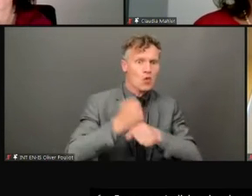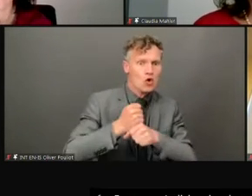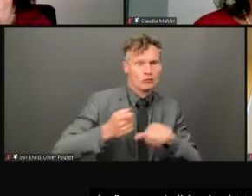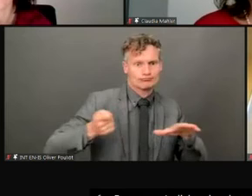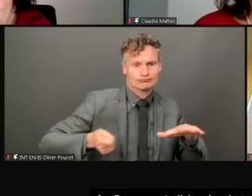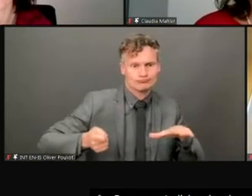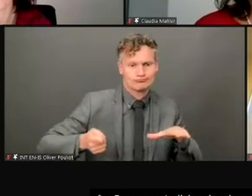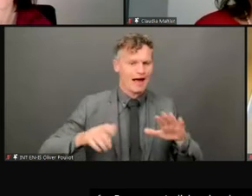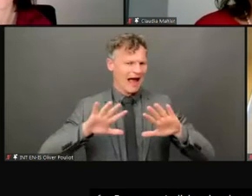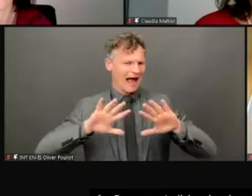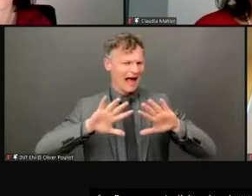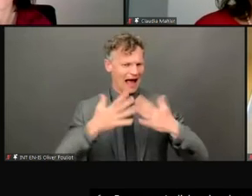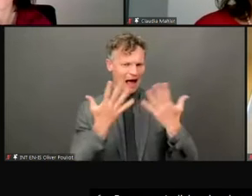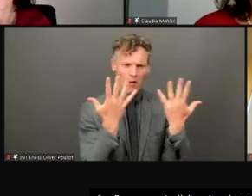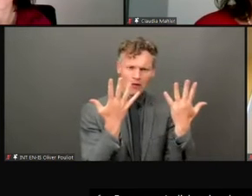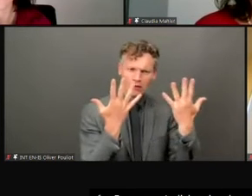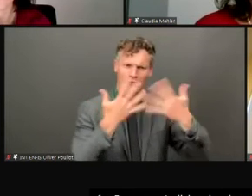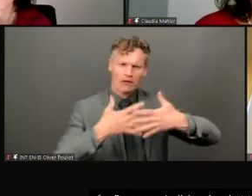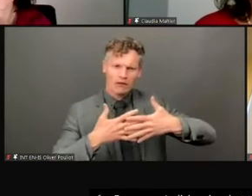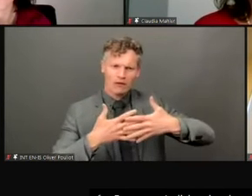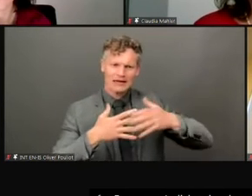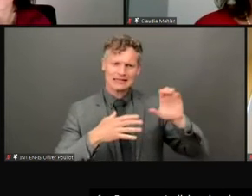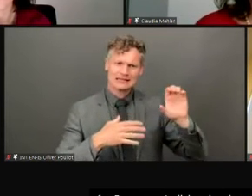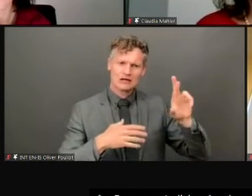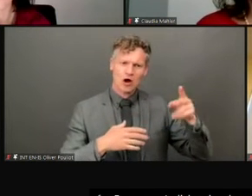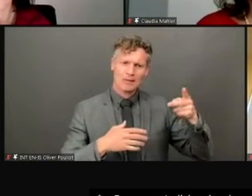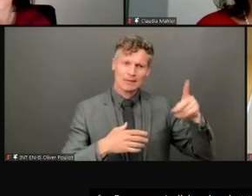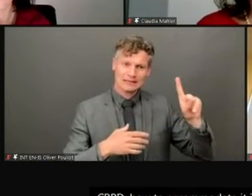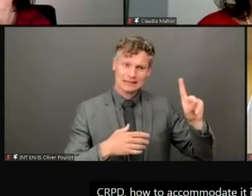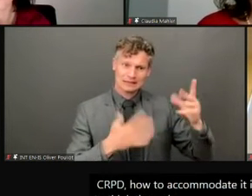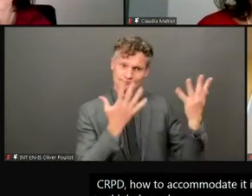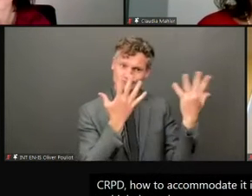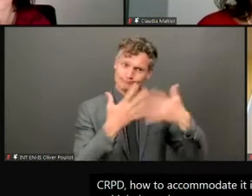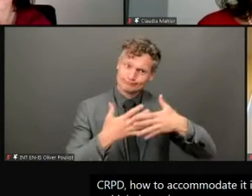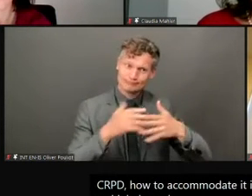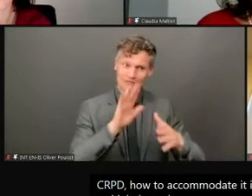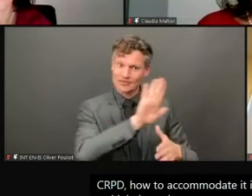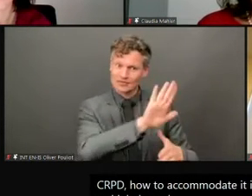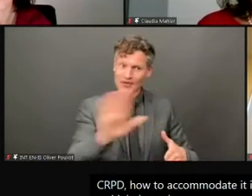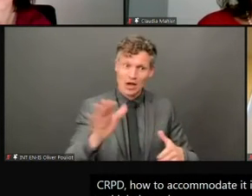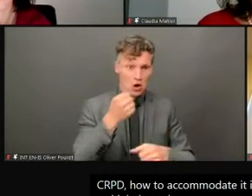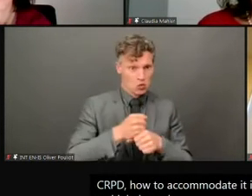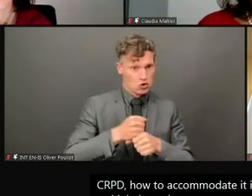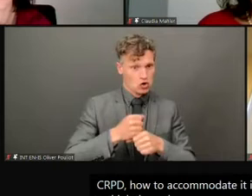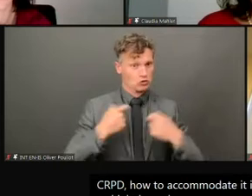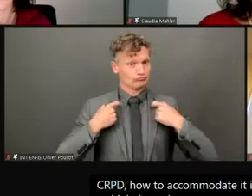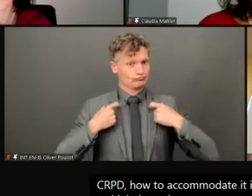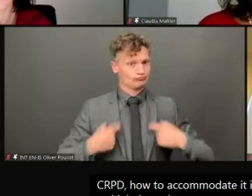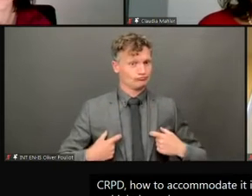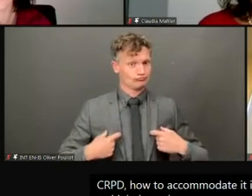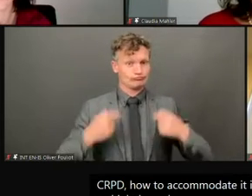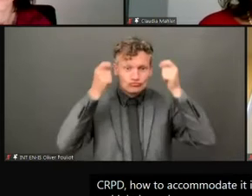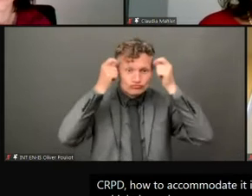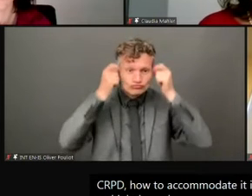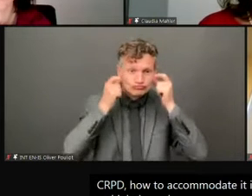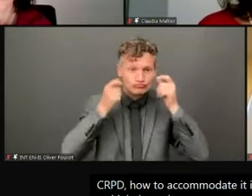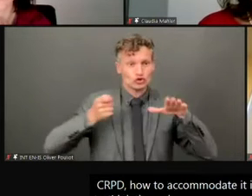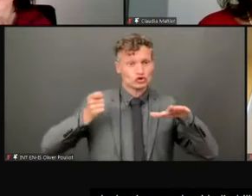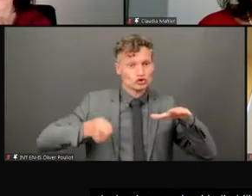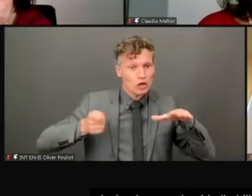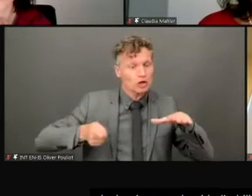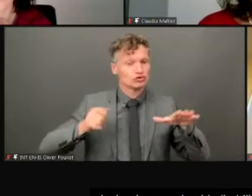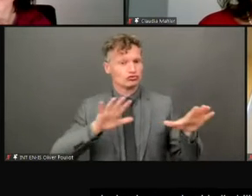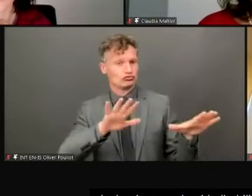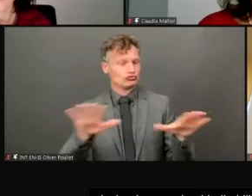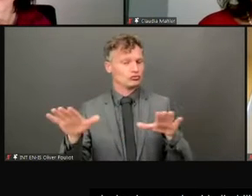it into their work, and then to think through the barriers people with disability faced within how they operate within the